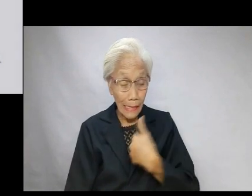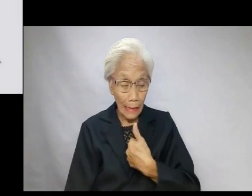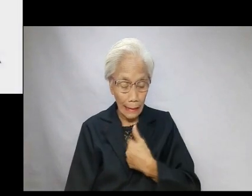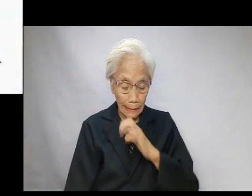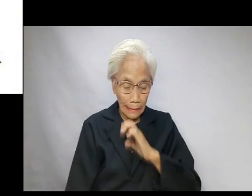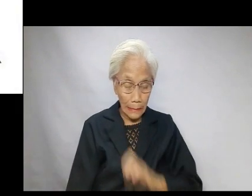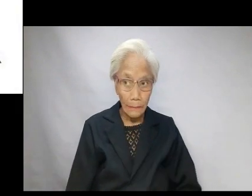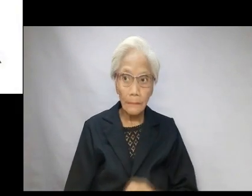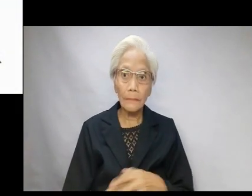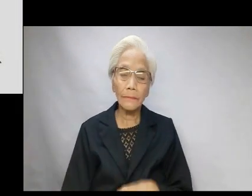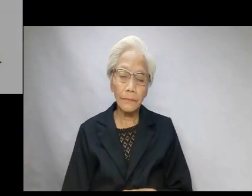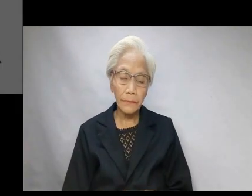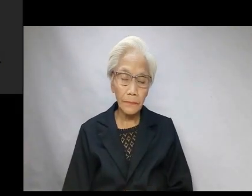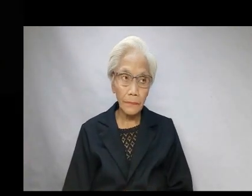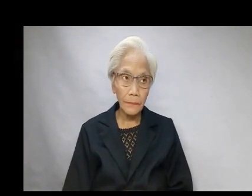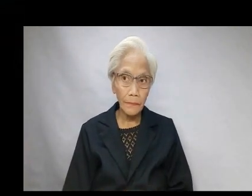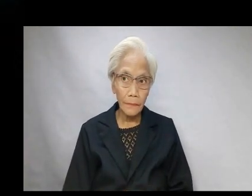self-transcendence.